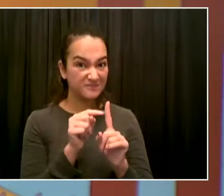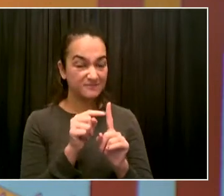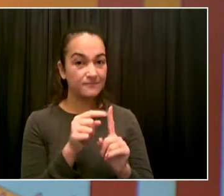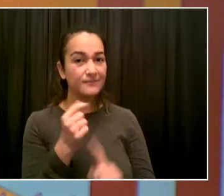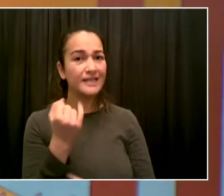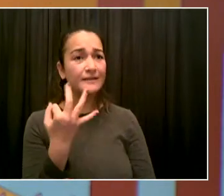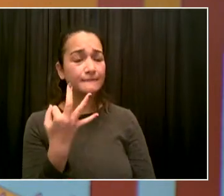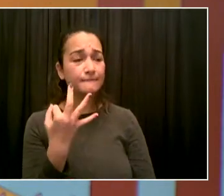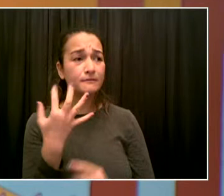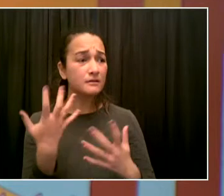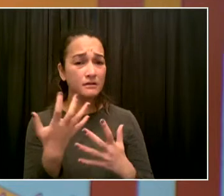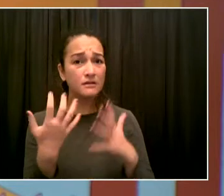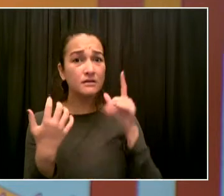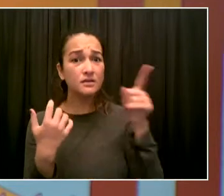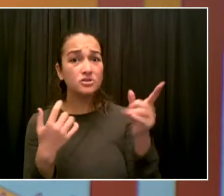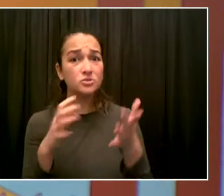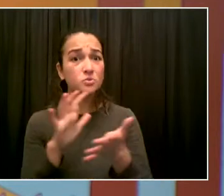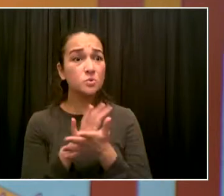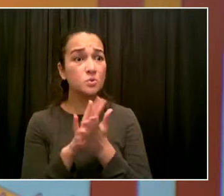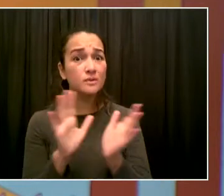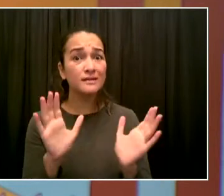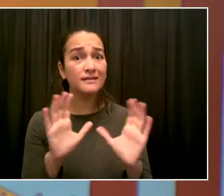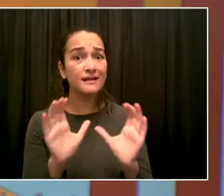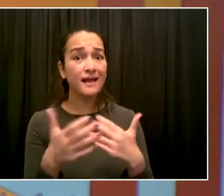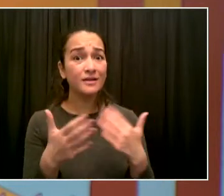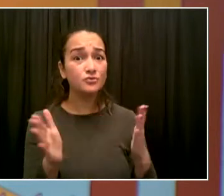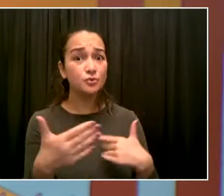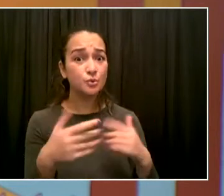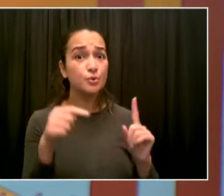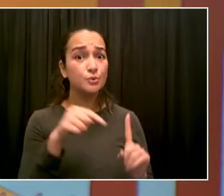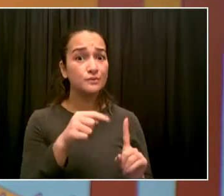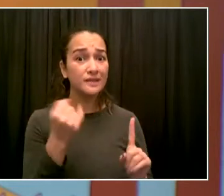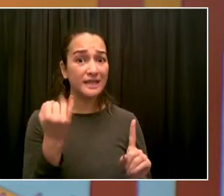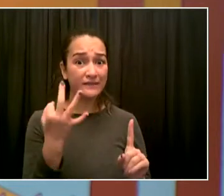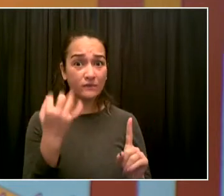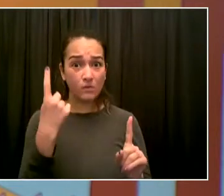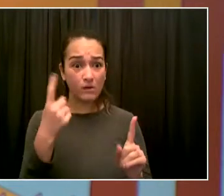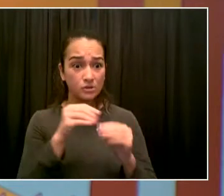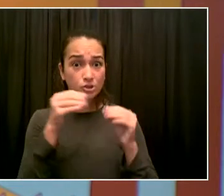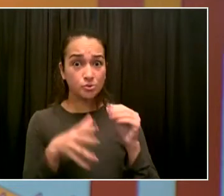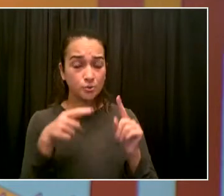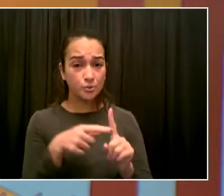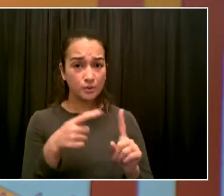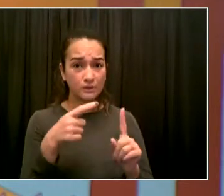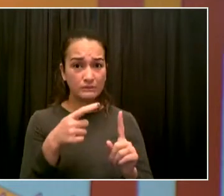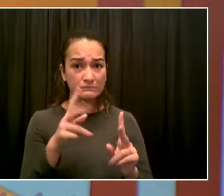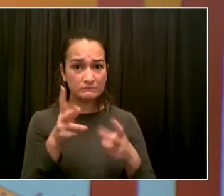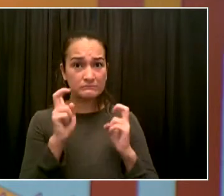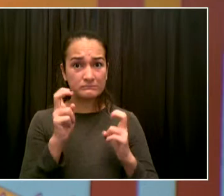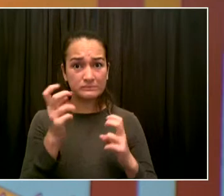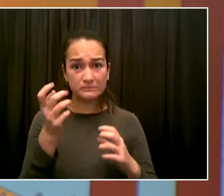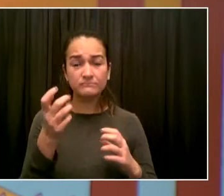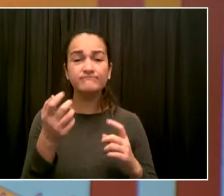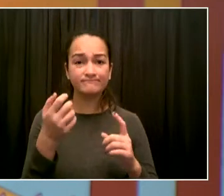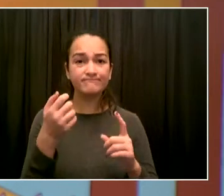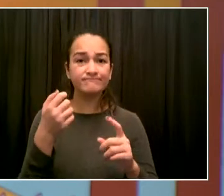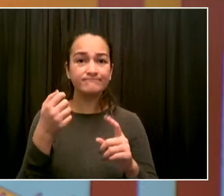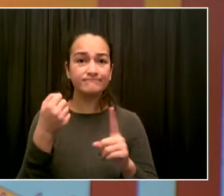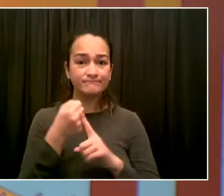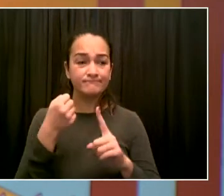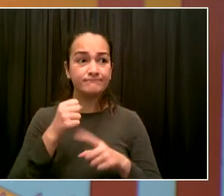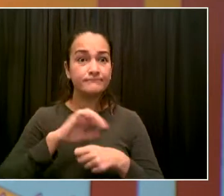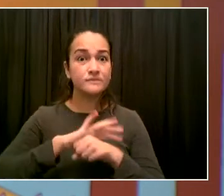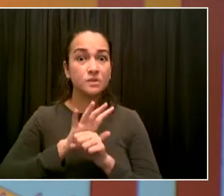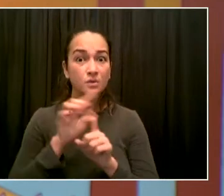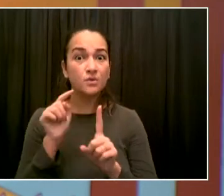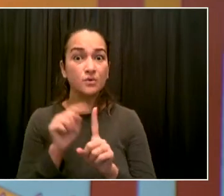classroom. That starts next week. But as of right now, if I understand your school's website correctly, there are 77 classroom